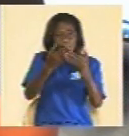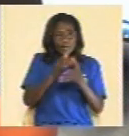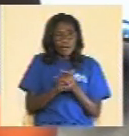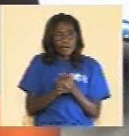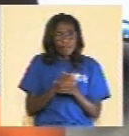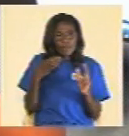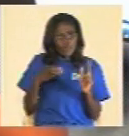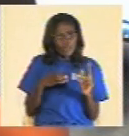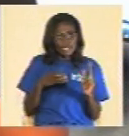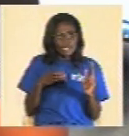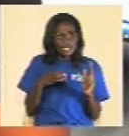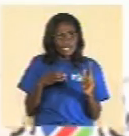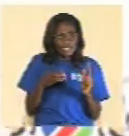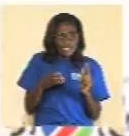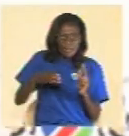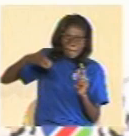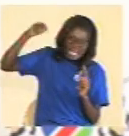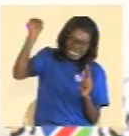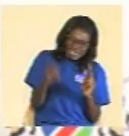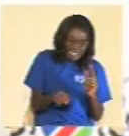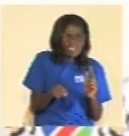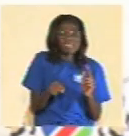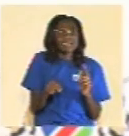The community must,